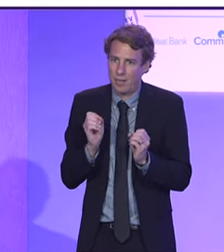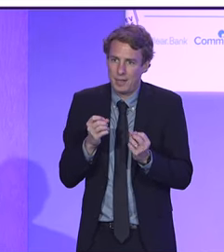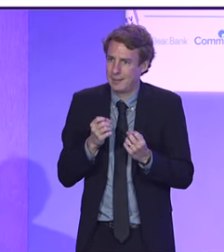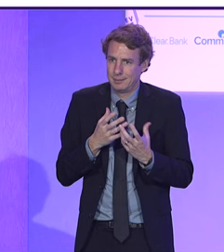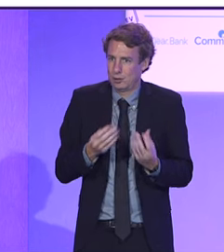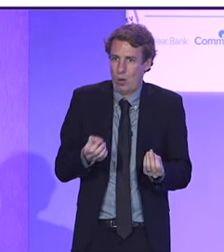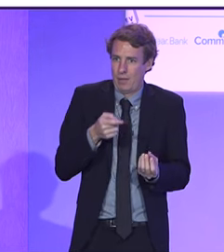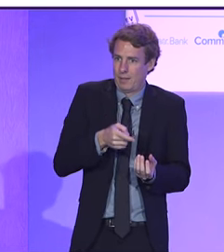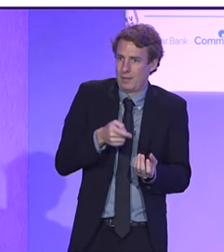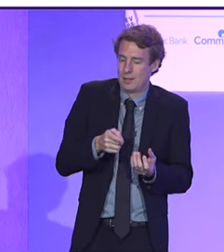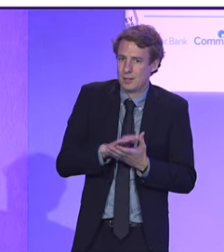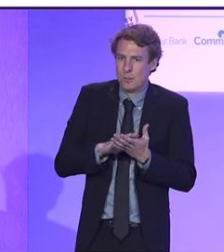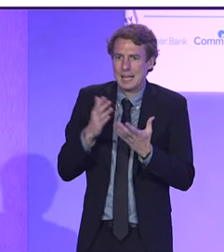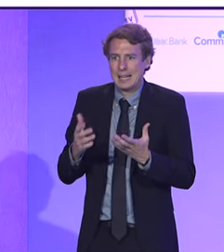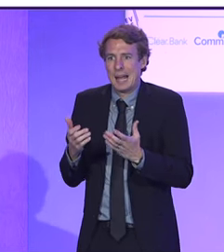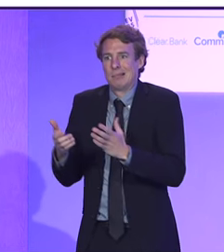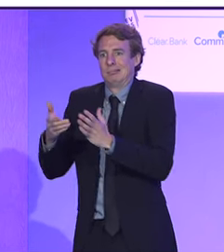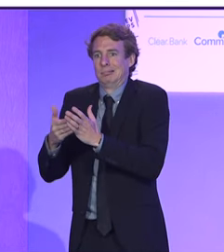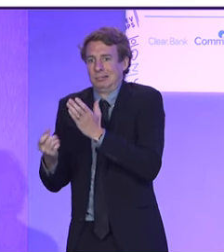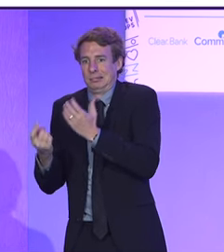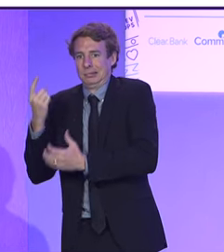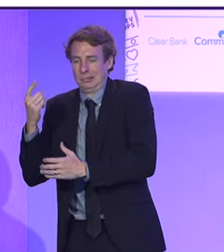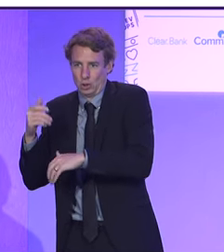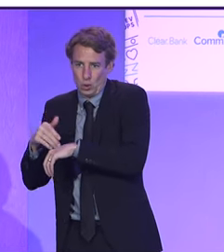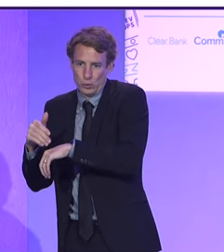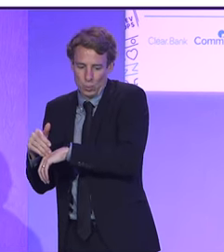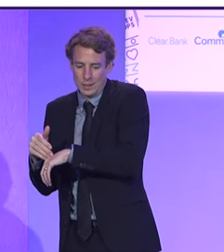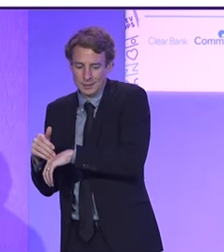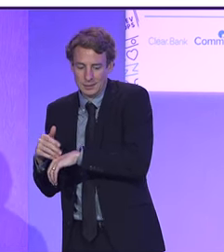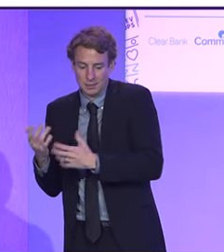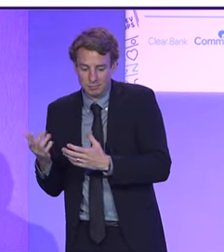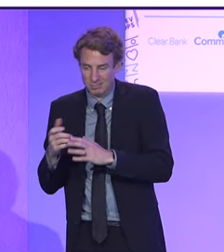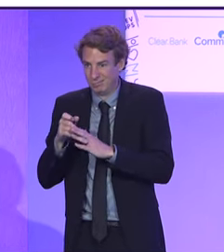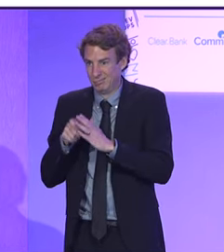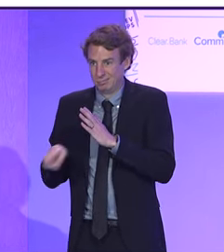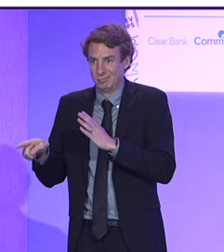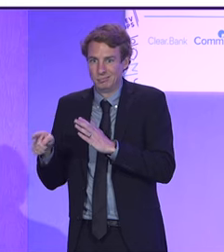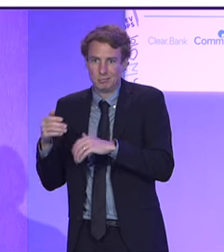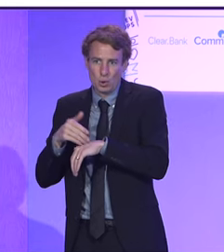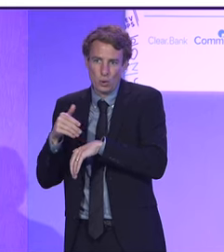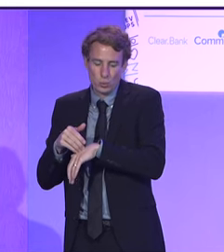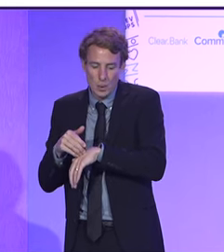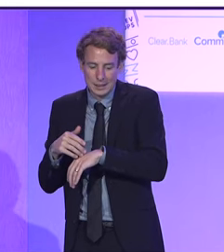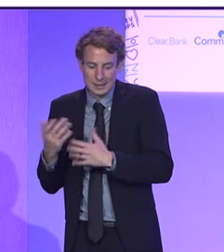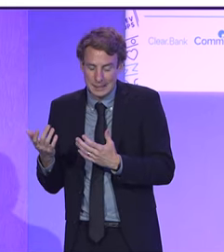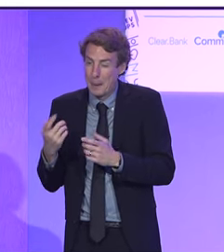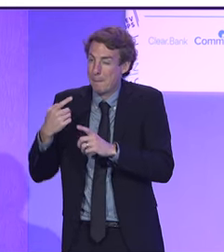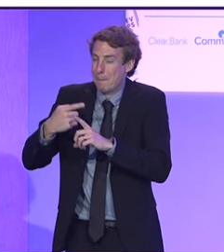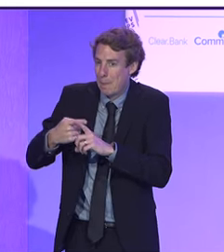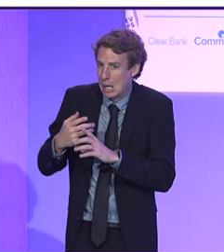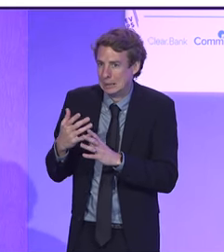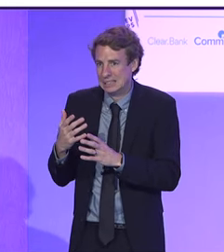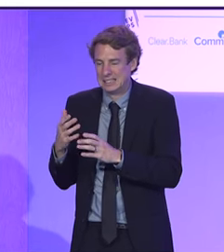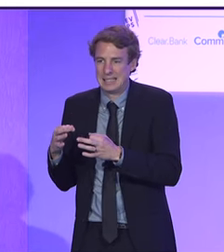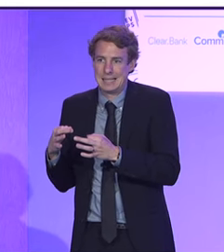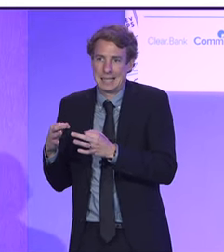more solutions that work in the short run that we implement, the more we have these unintended consequences. Plus, they come with a slight